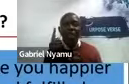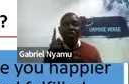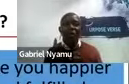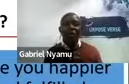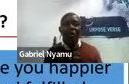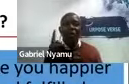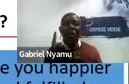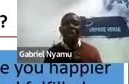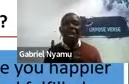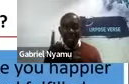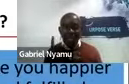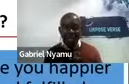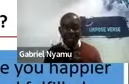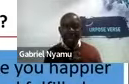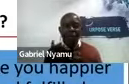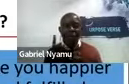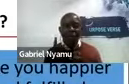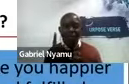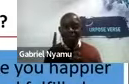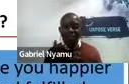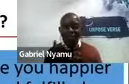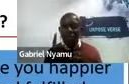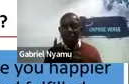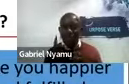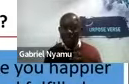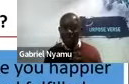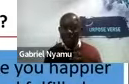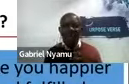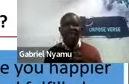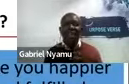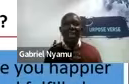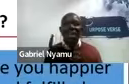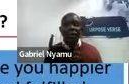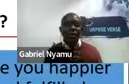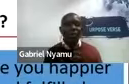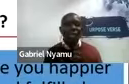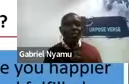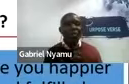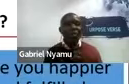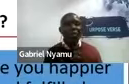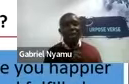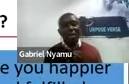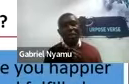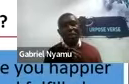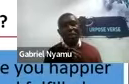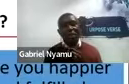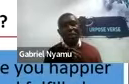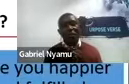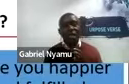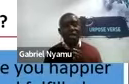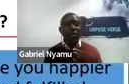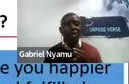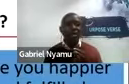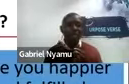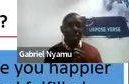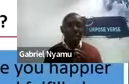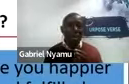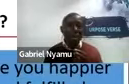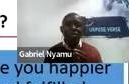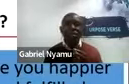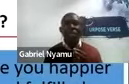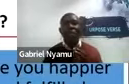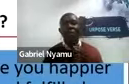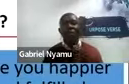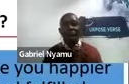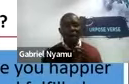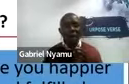only solution for employee engagement, and I know we all have struggled with this, we always have to start maybe trying to invest in employee